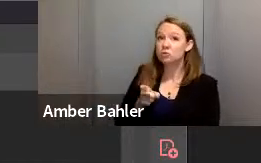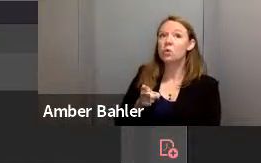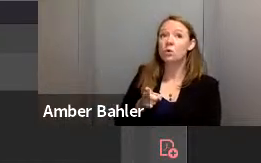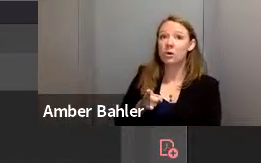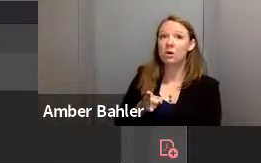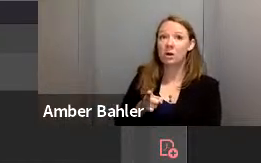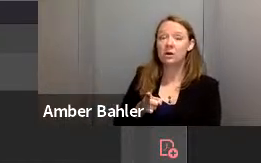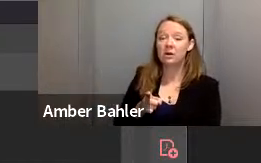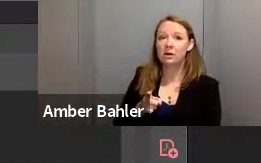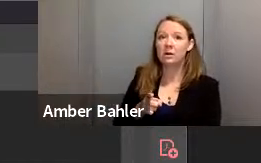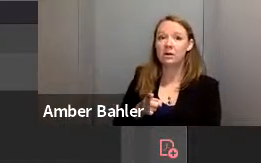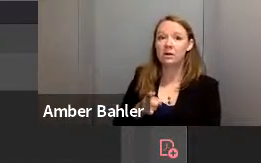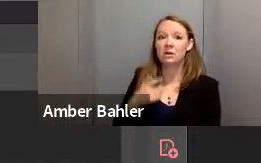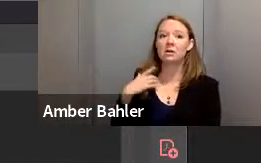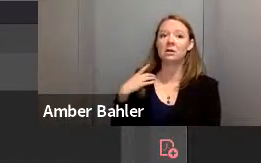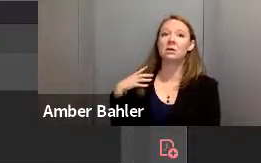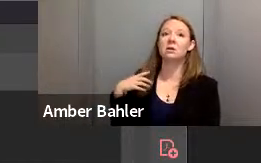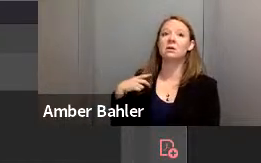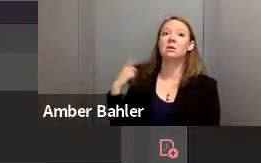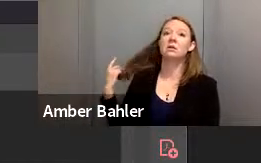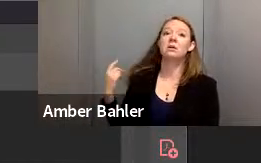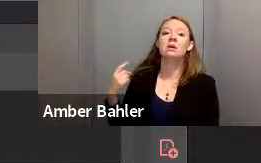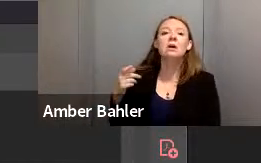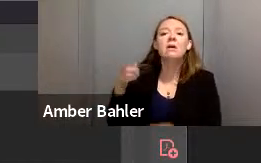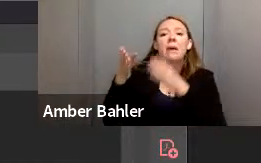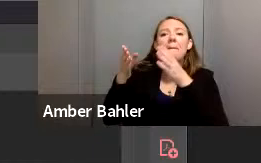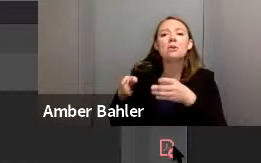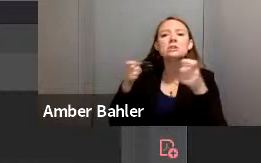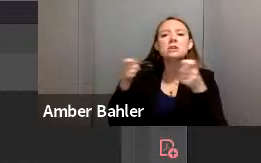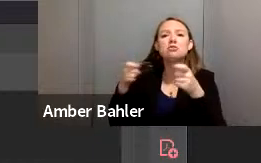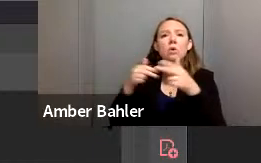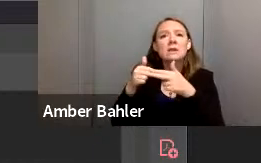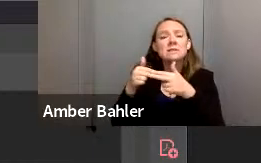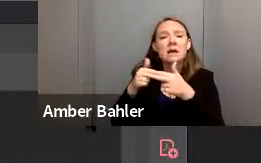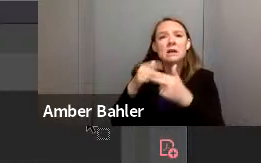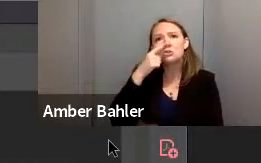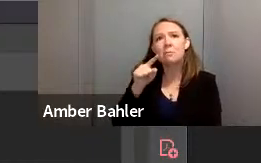If whoever's controlling the slides, do you mind going